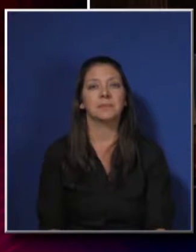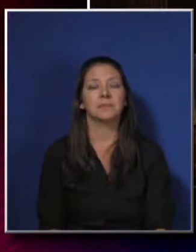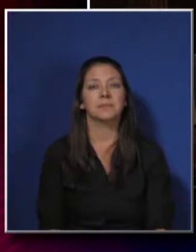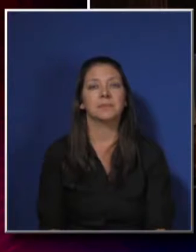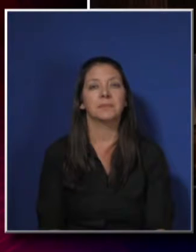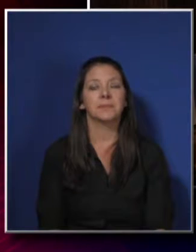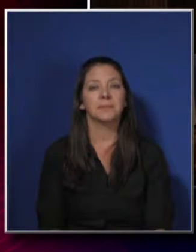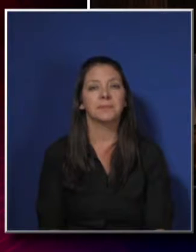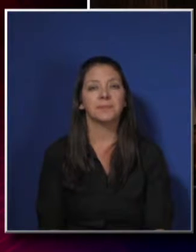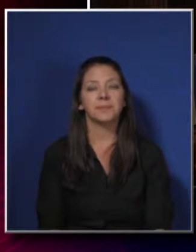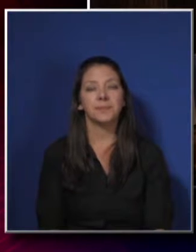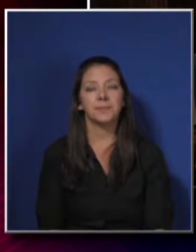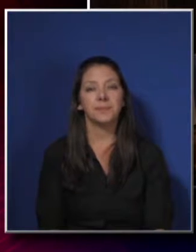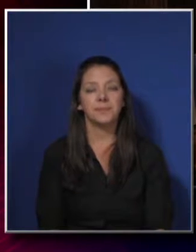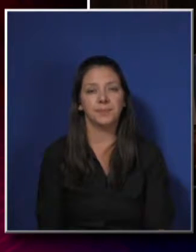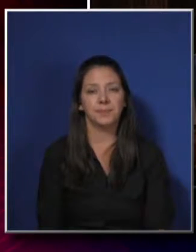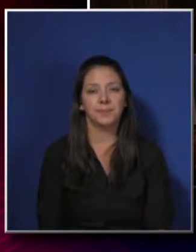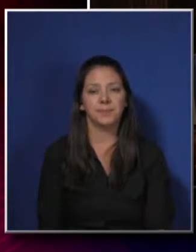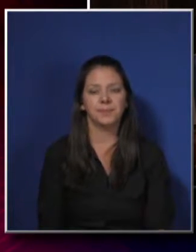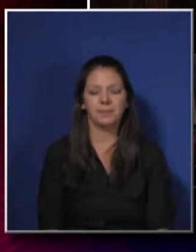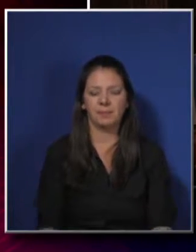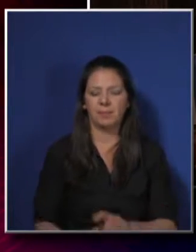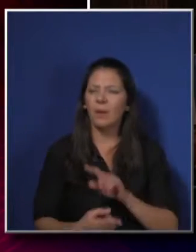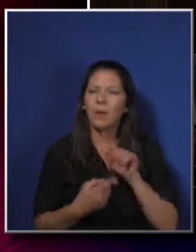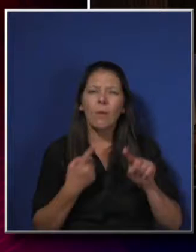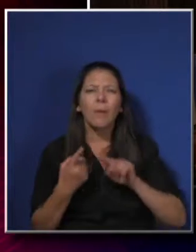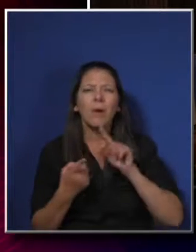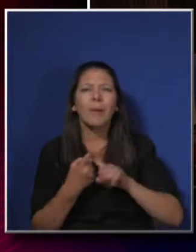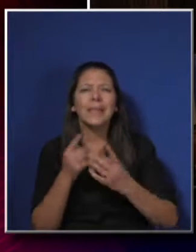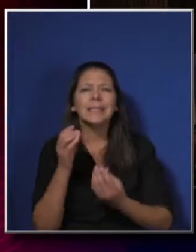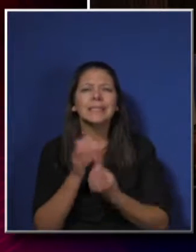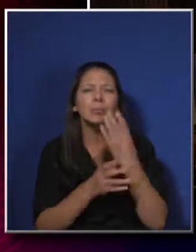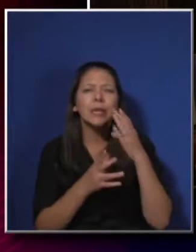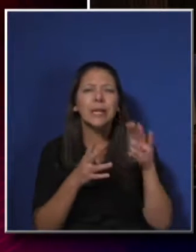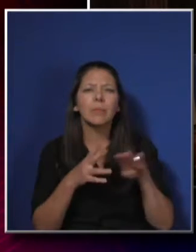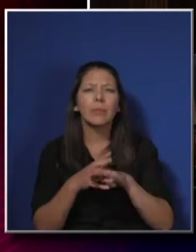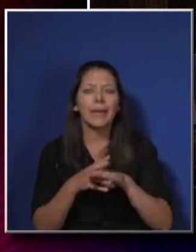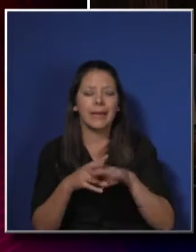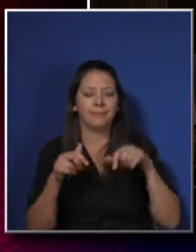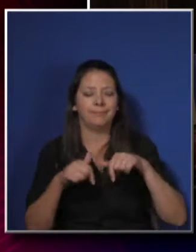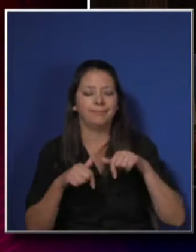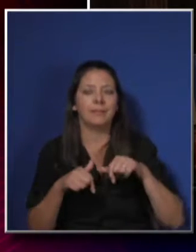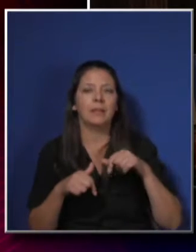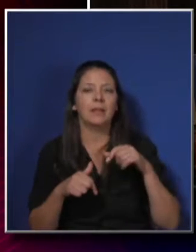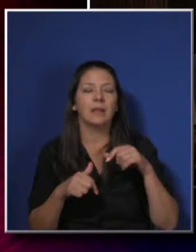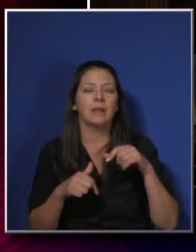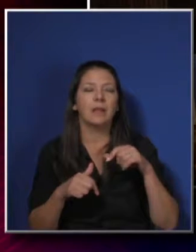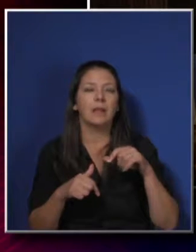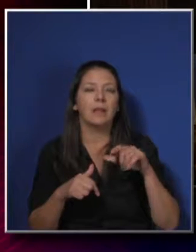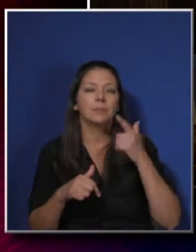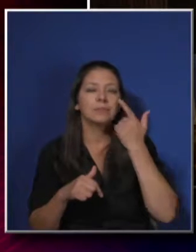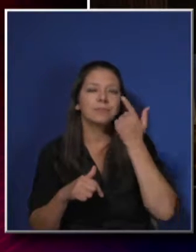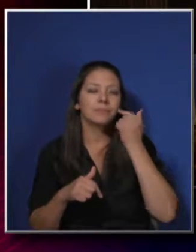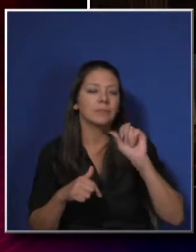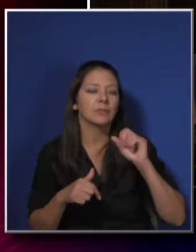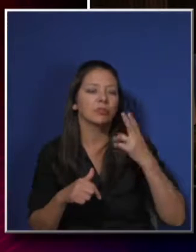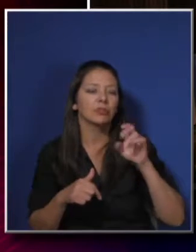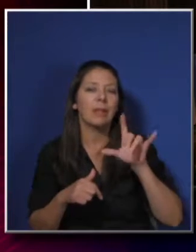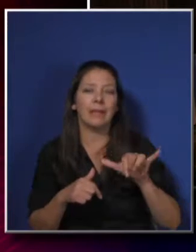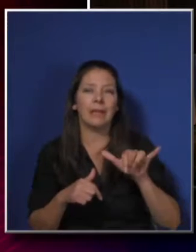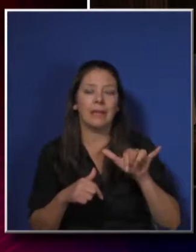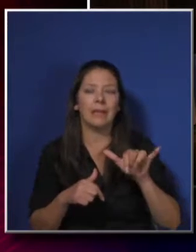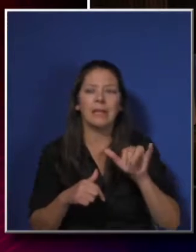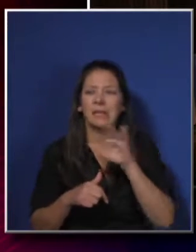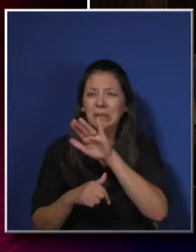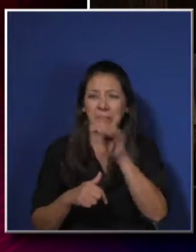confidence in another. When is spring break? This is Shelley. When is spring break that year?